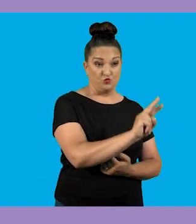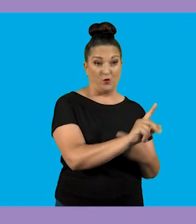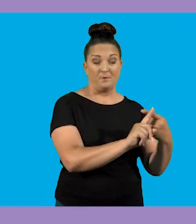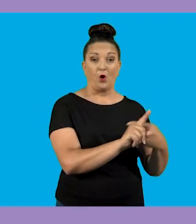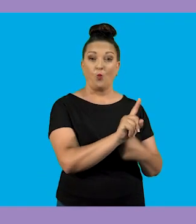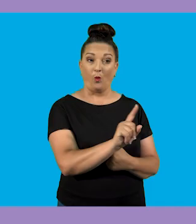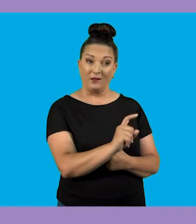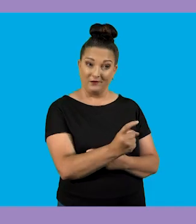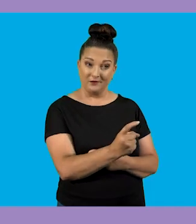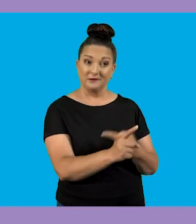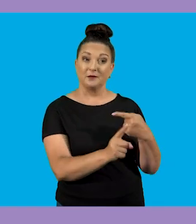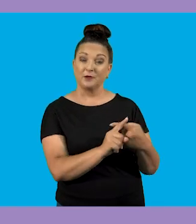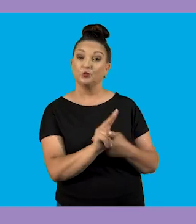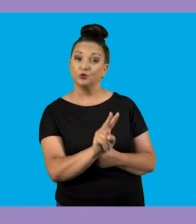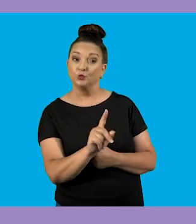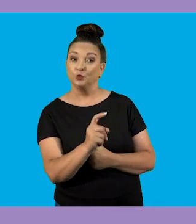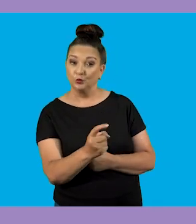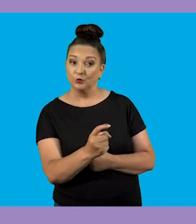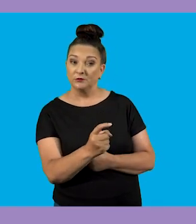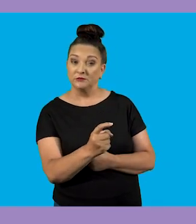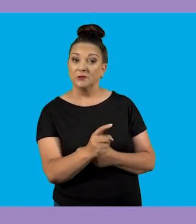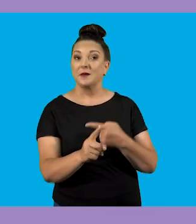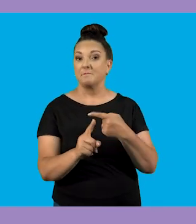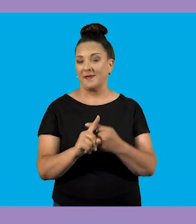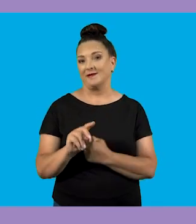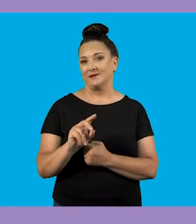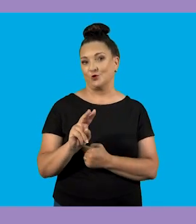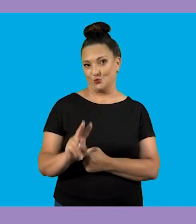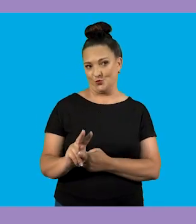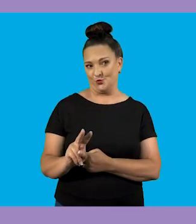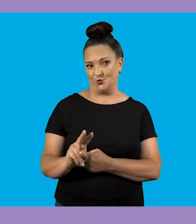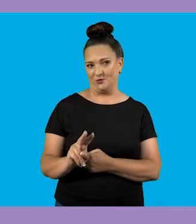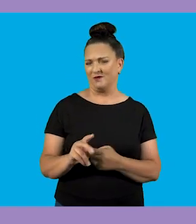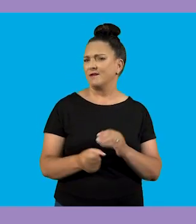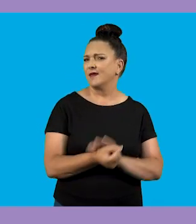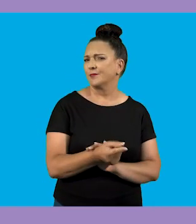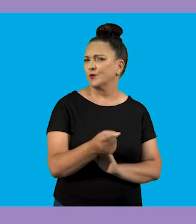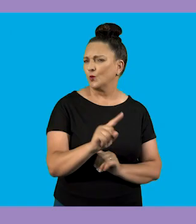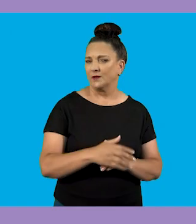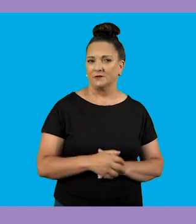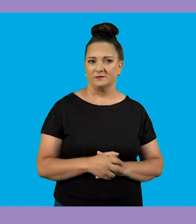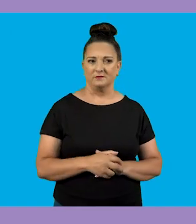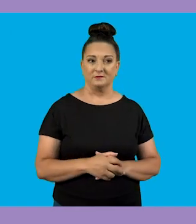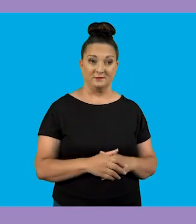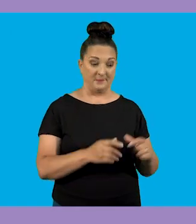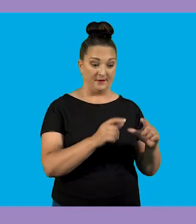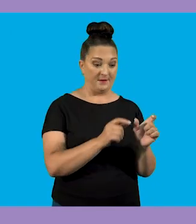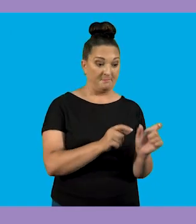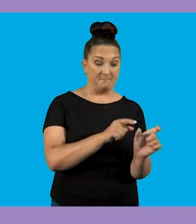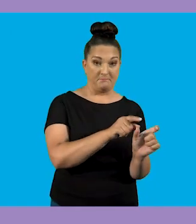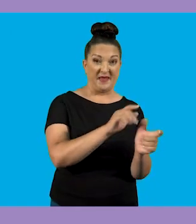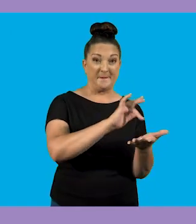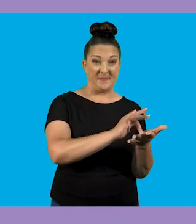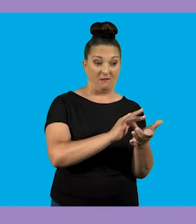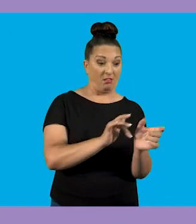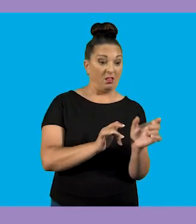plus 1x plus 2x plus 2. What happened here? The middle term, or the